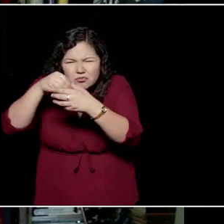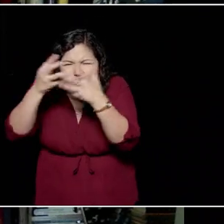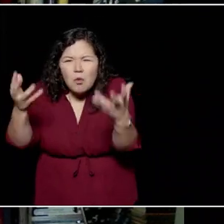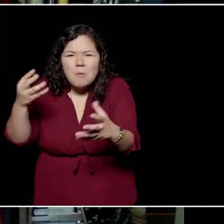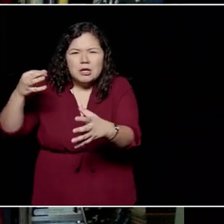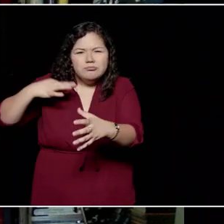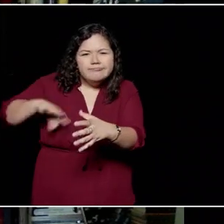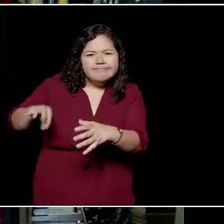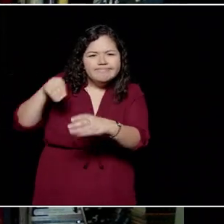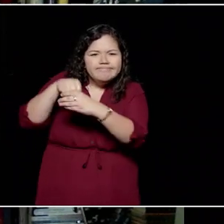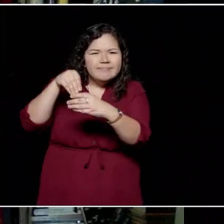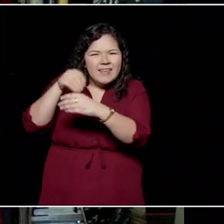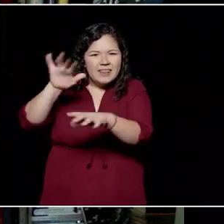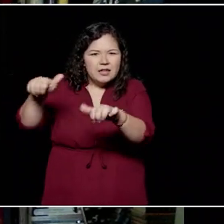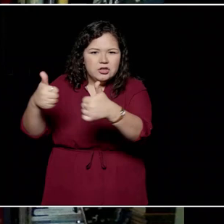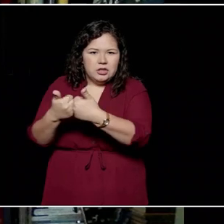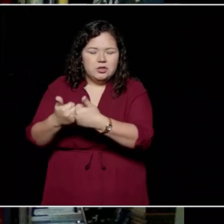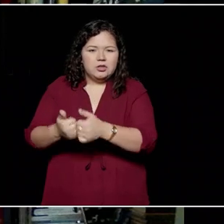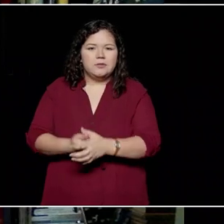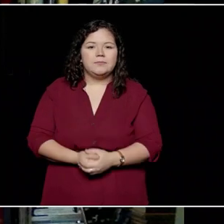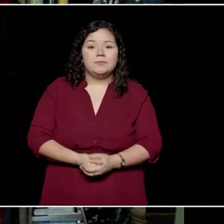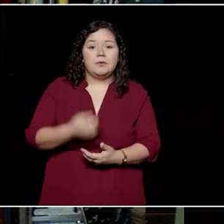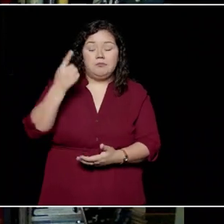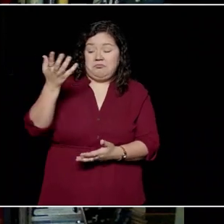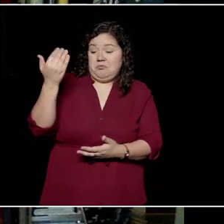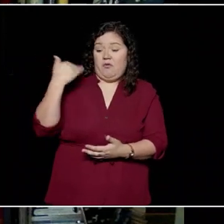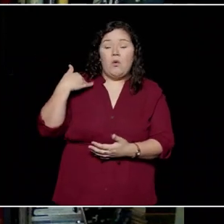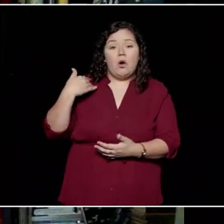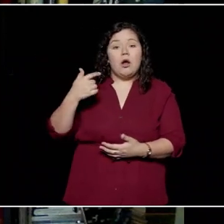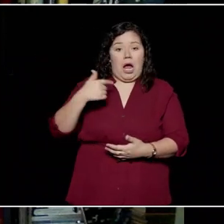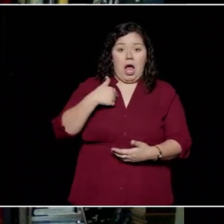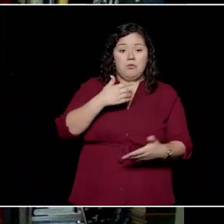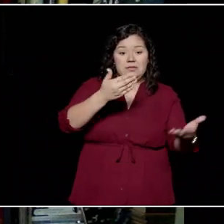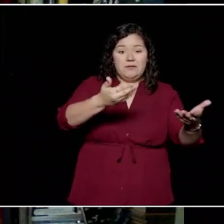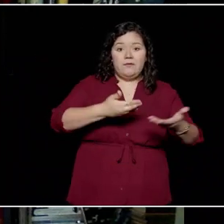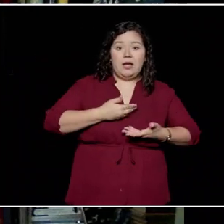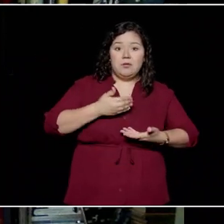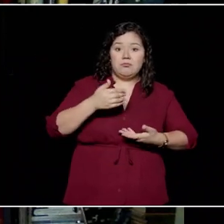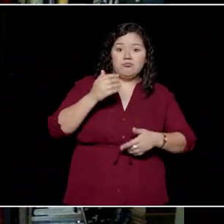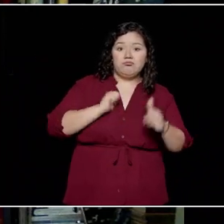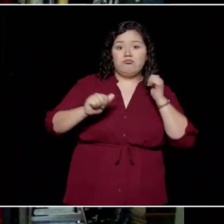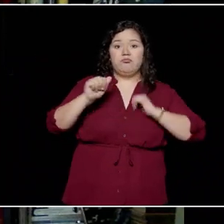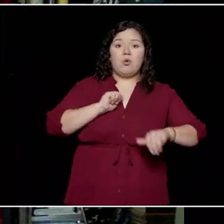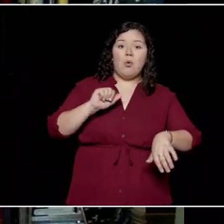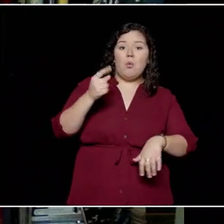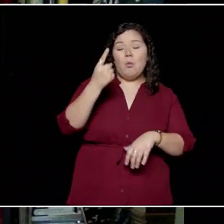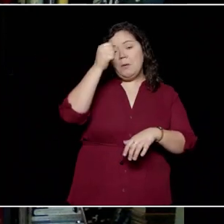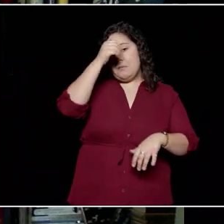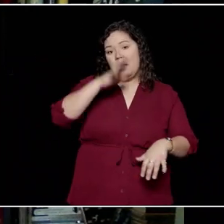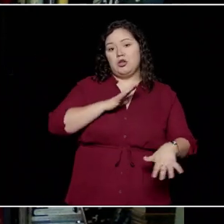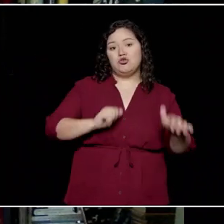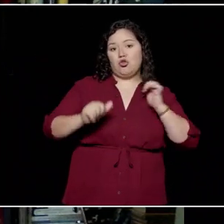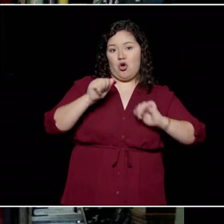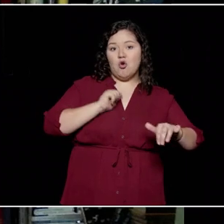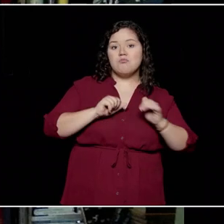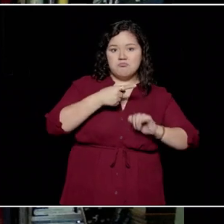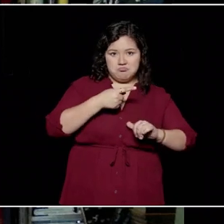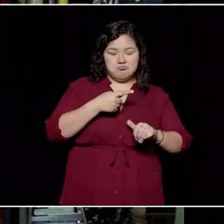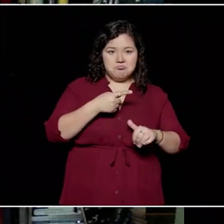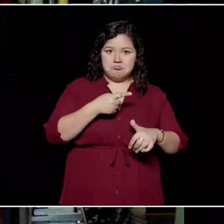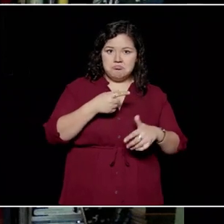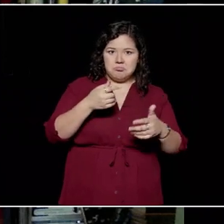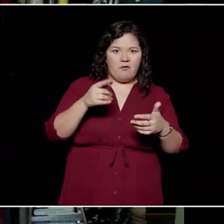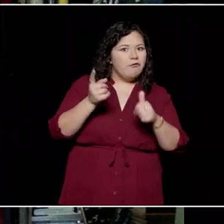I was given the opportunity to write and perform a one-man show in the nation's capital. I leapt at the chance, and I said